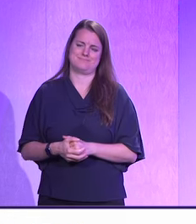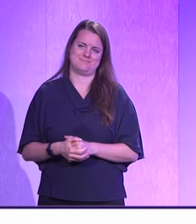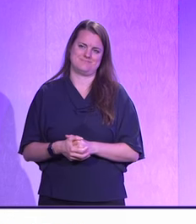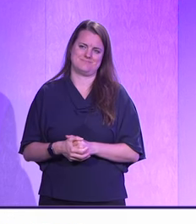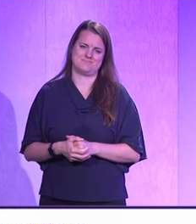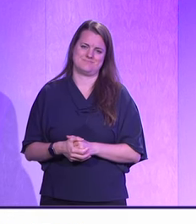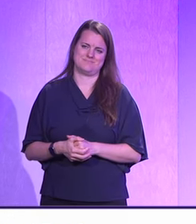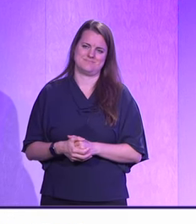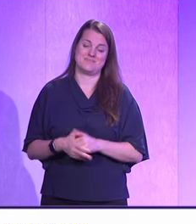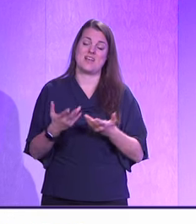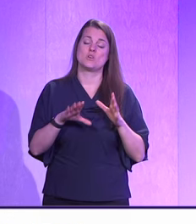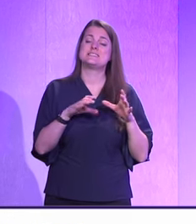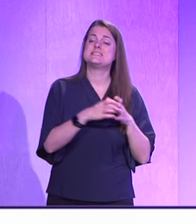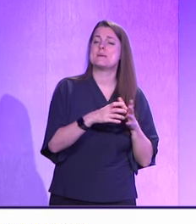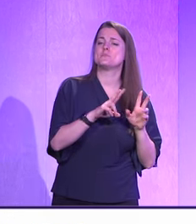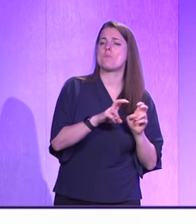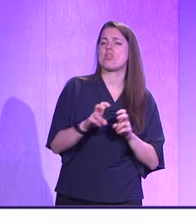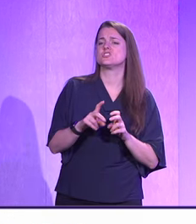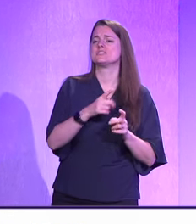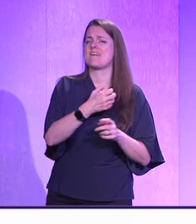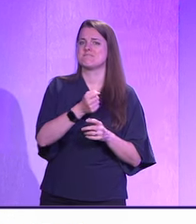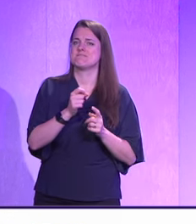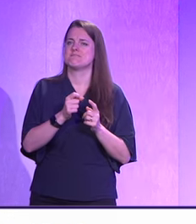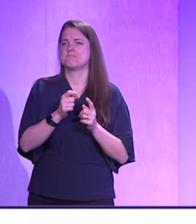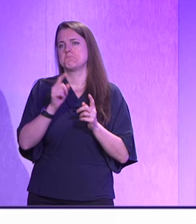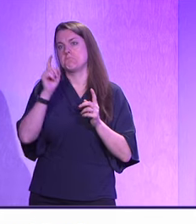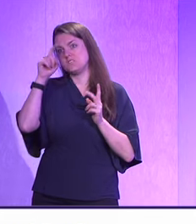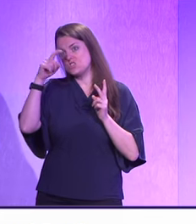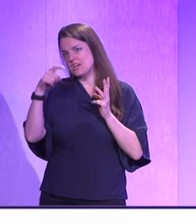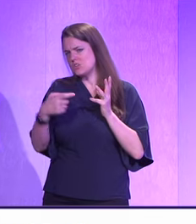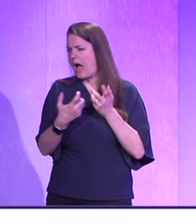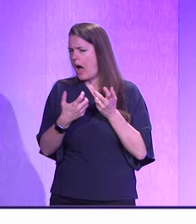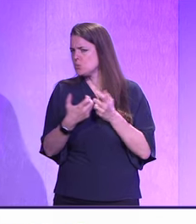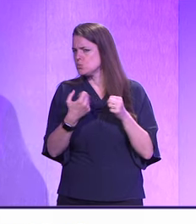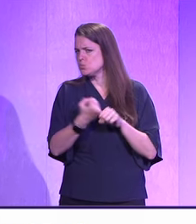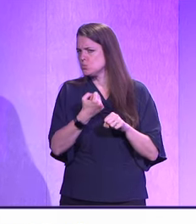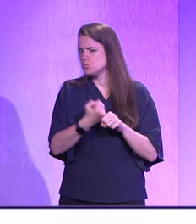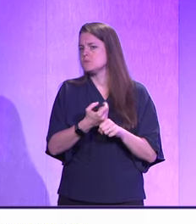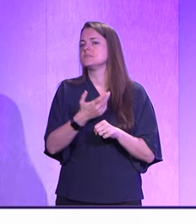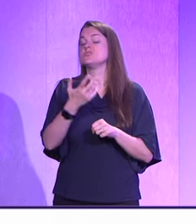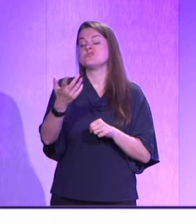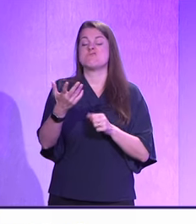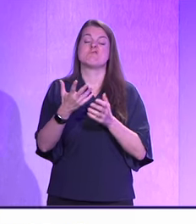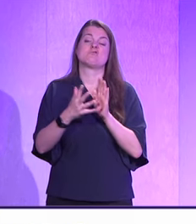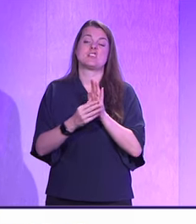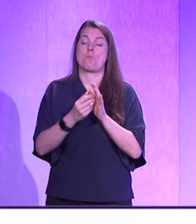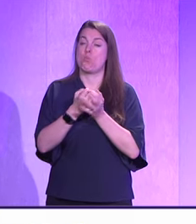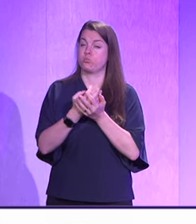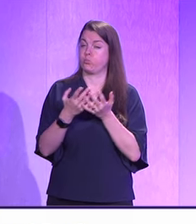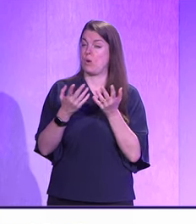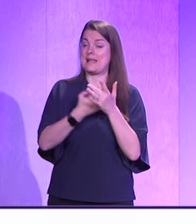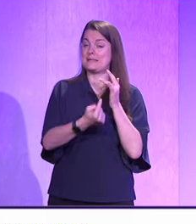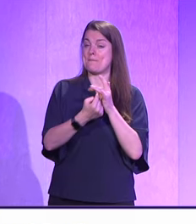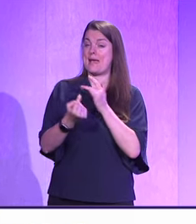And there's a bunch of principles from Team Topologies that suggest like certain kind of ways of doing things. Like we've got lots of different independent